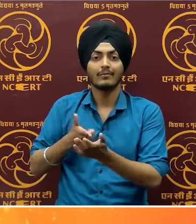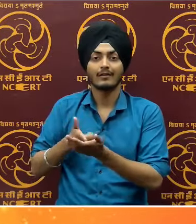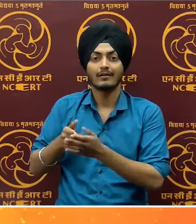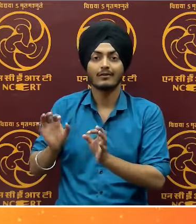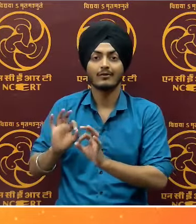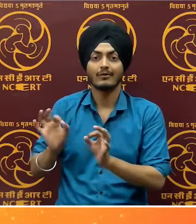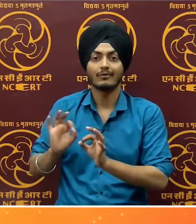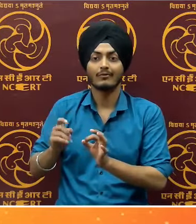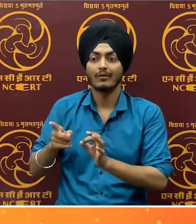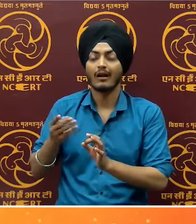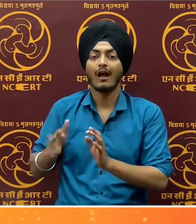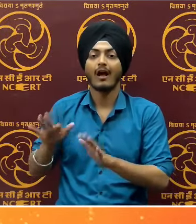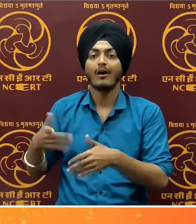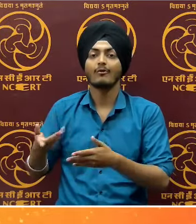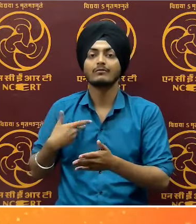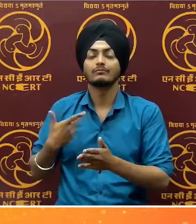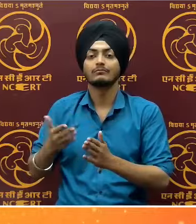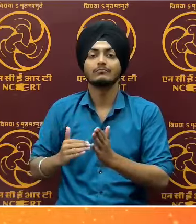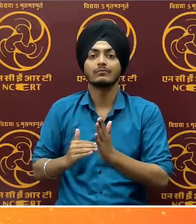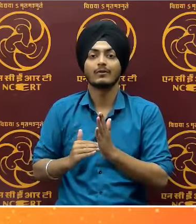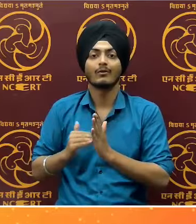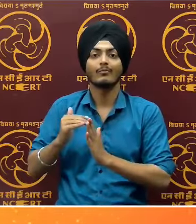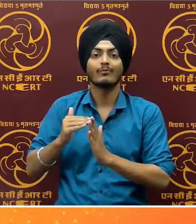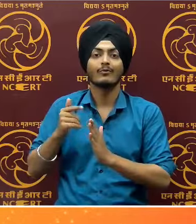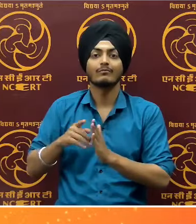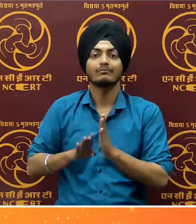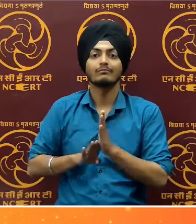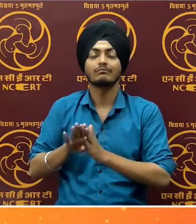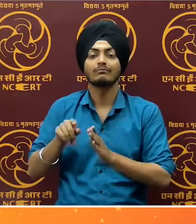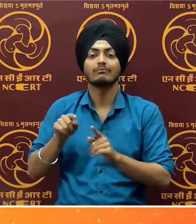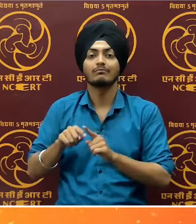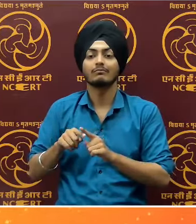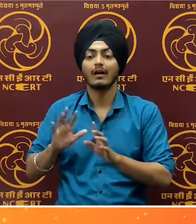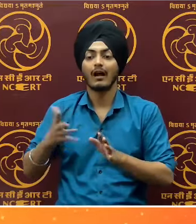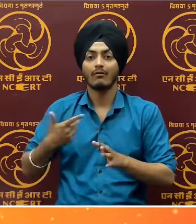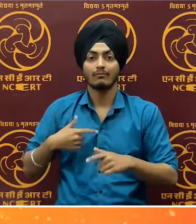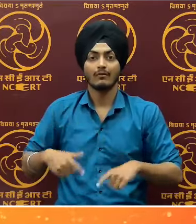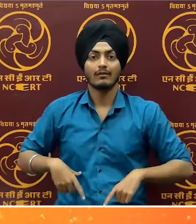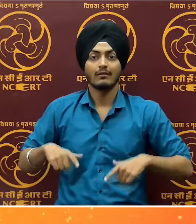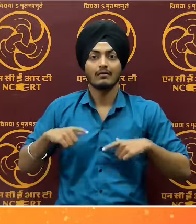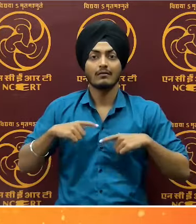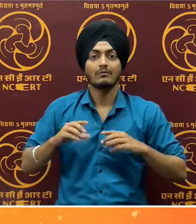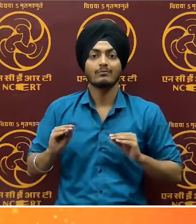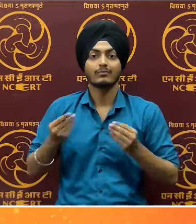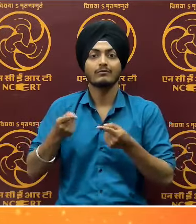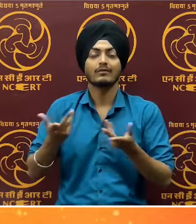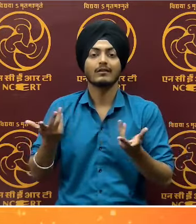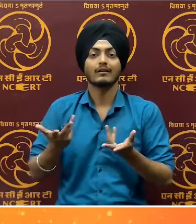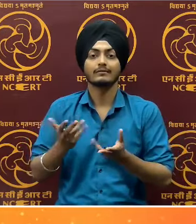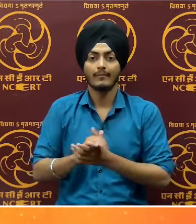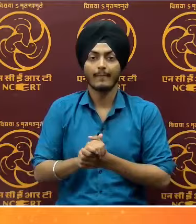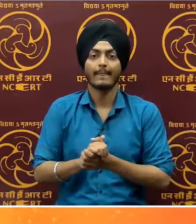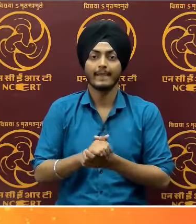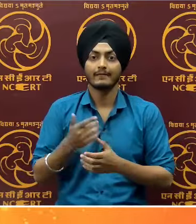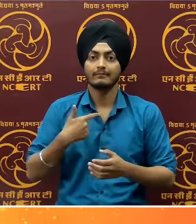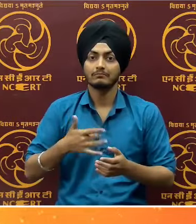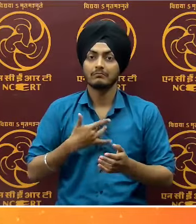in improving the standard of living of Palampur? This is a very interesting question,